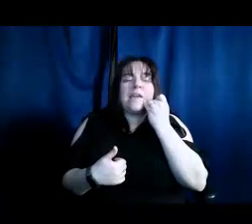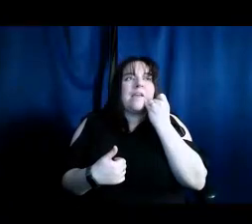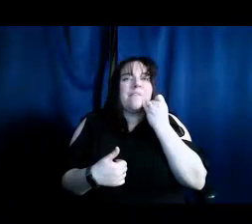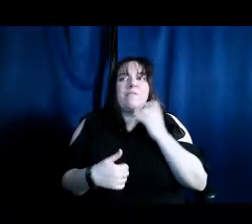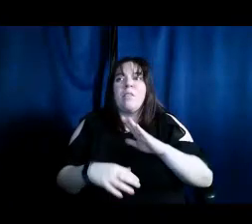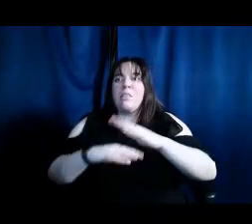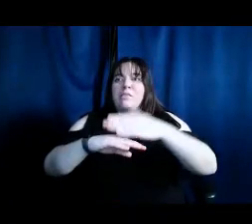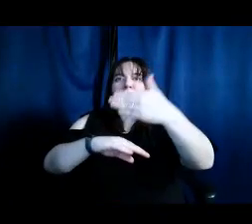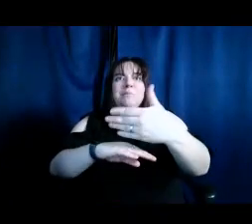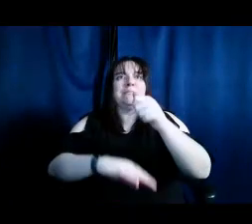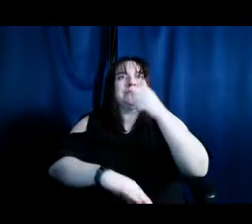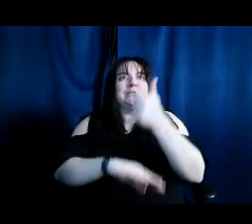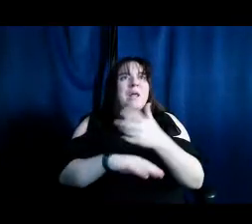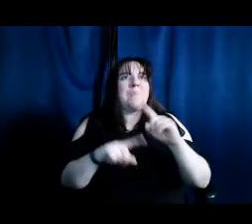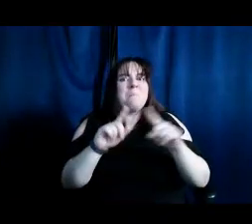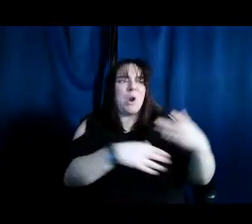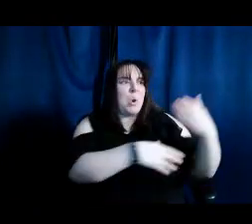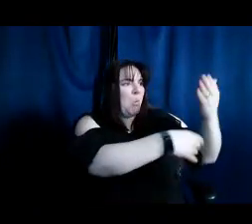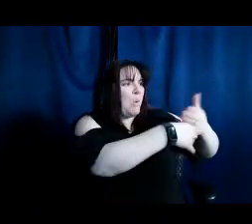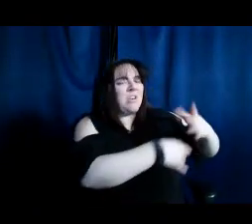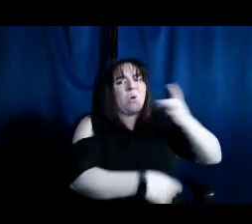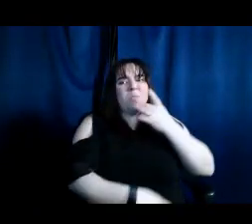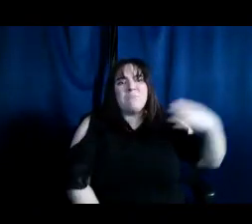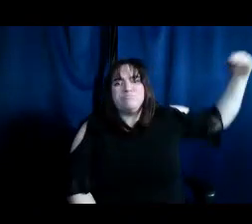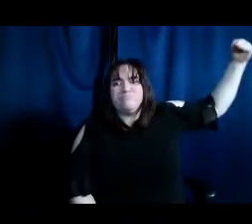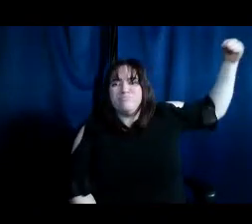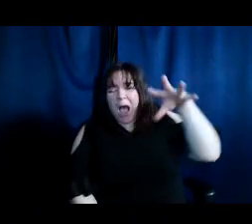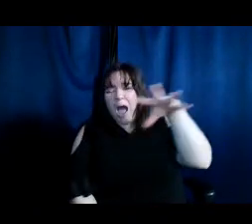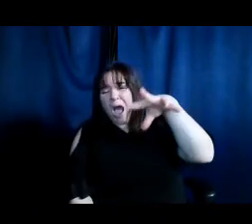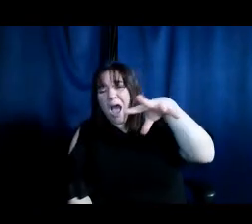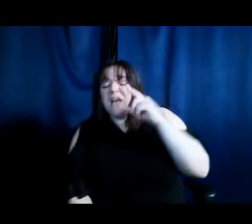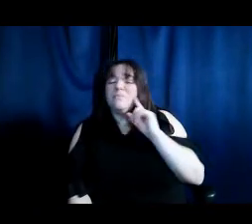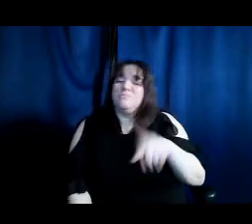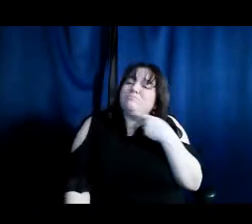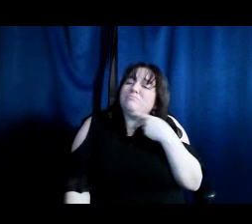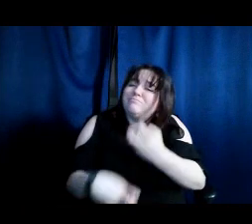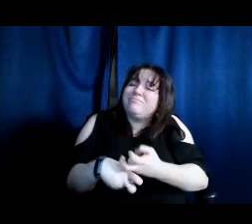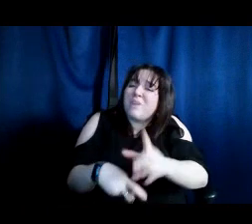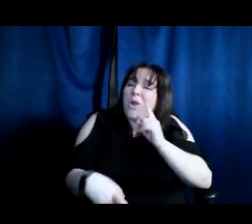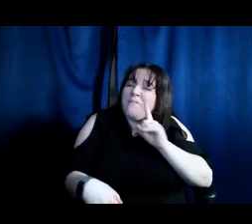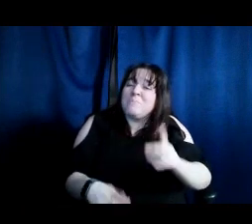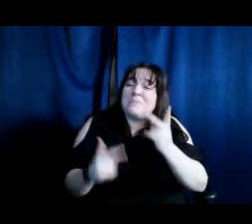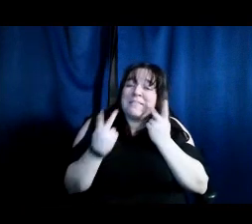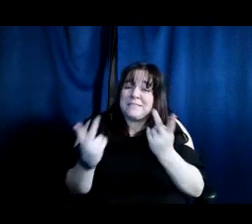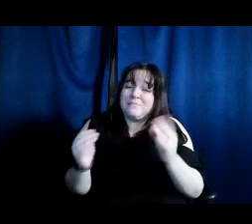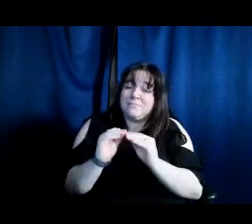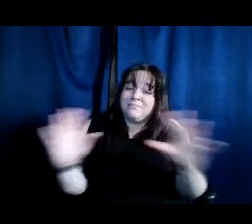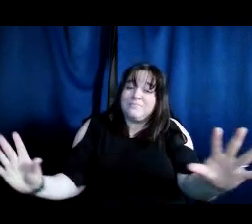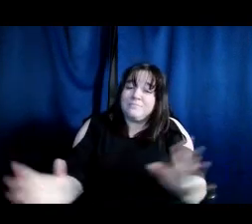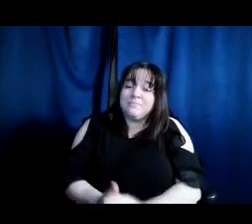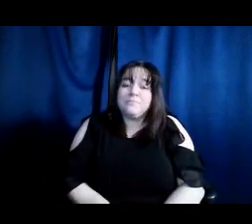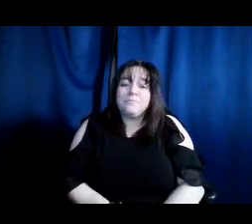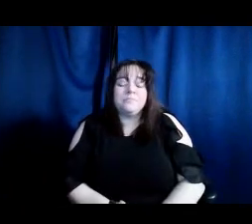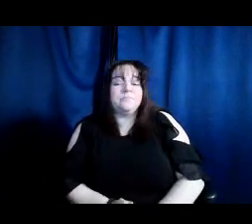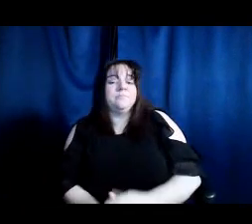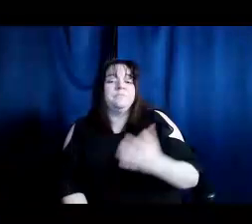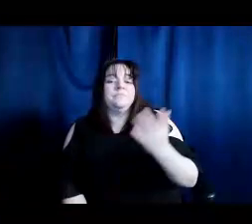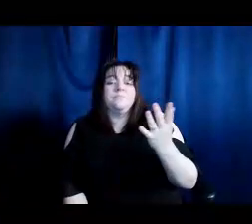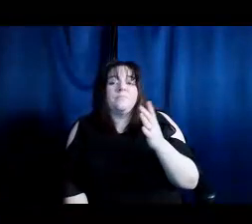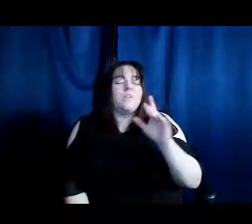and it ensures usability for all users. And Shelly, to represent proper color